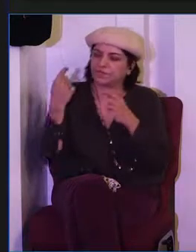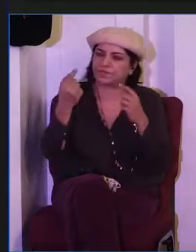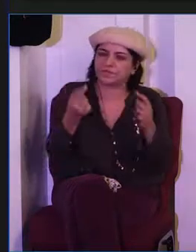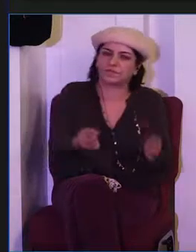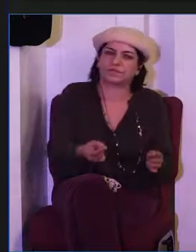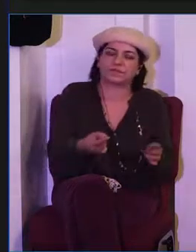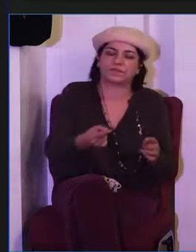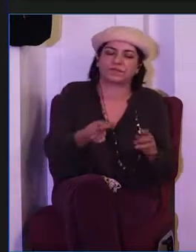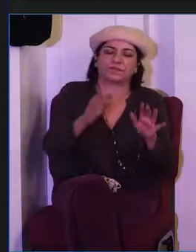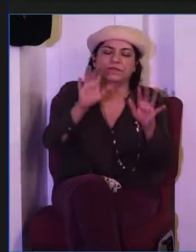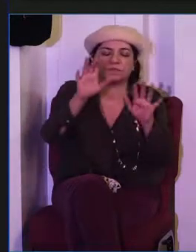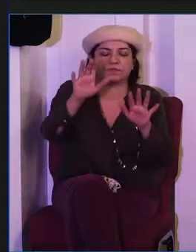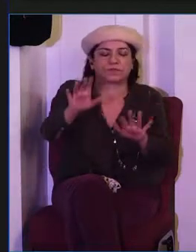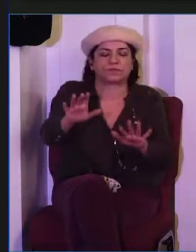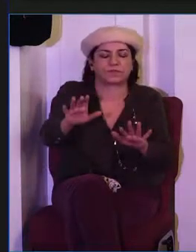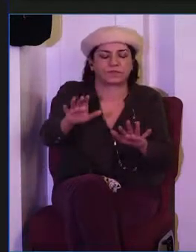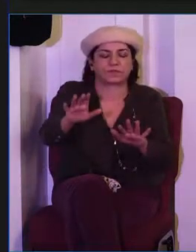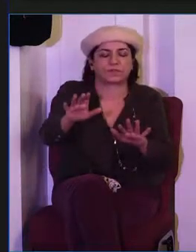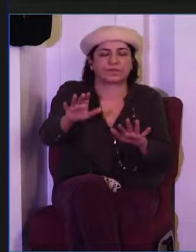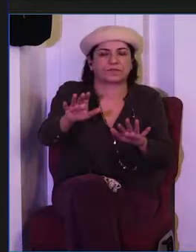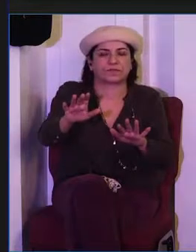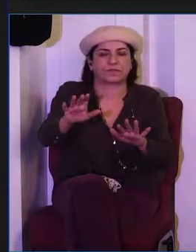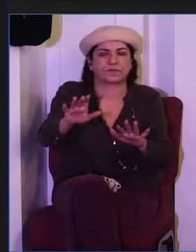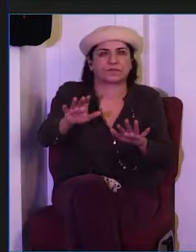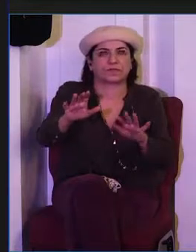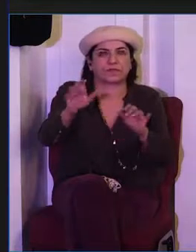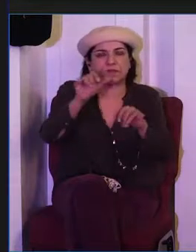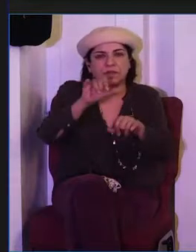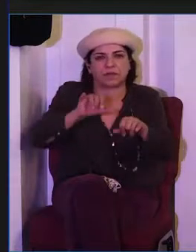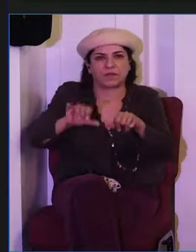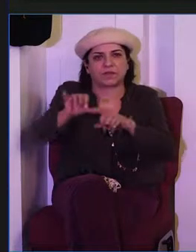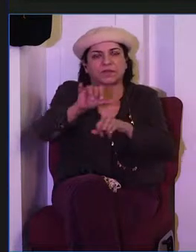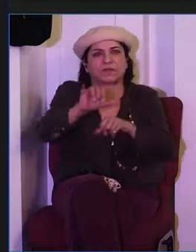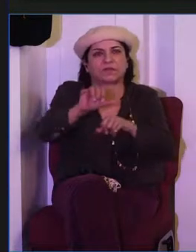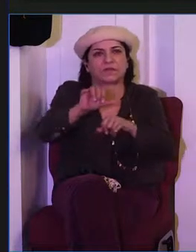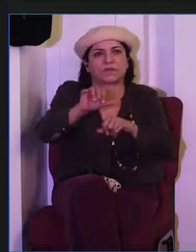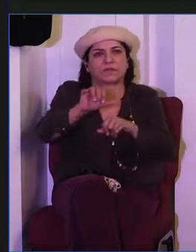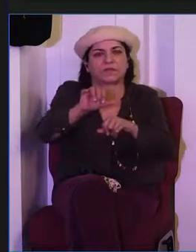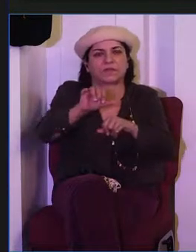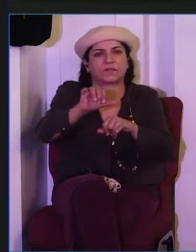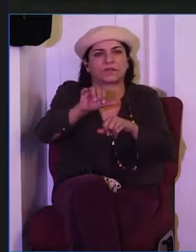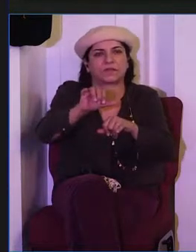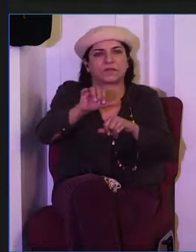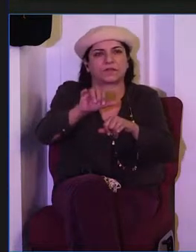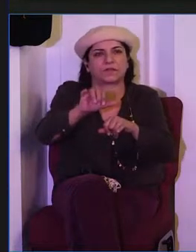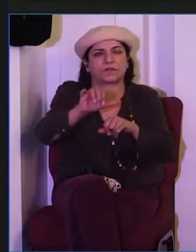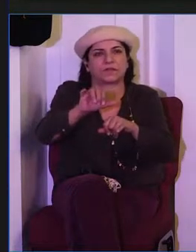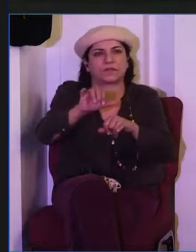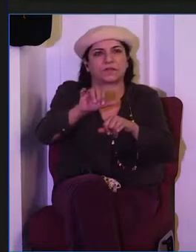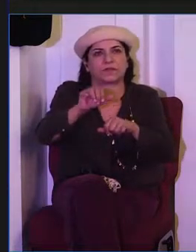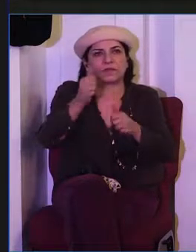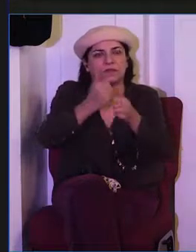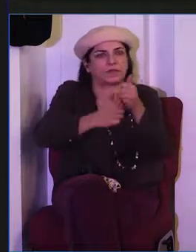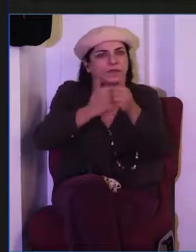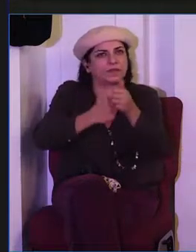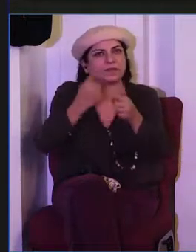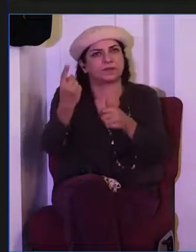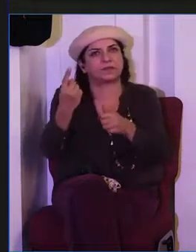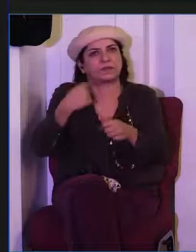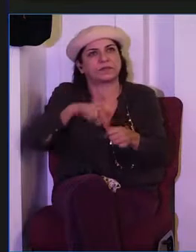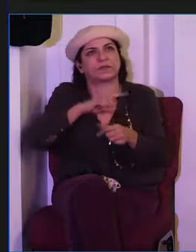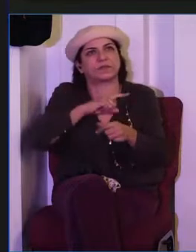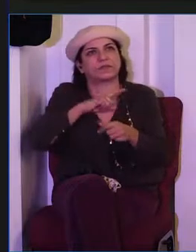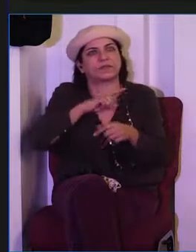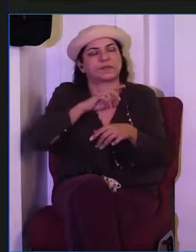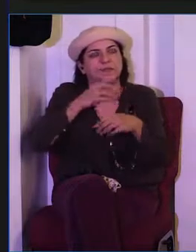anointing on each one of us. And let us live out the rest of our lives in the plan that you have for us. And let